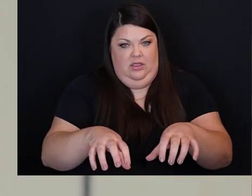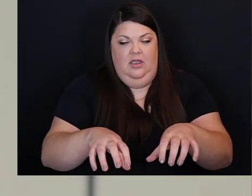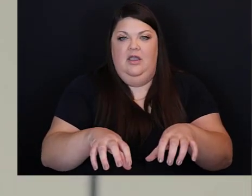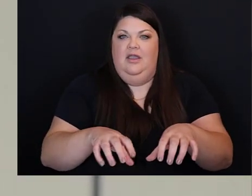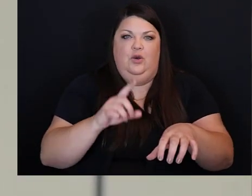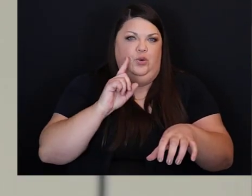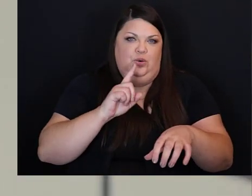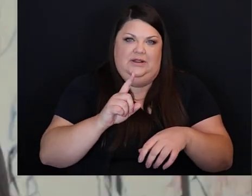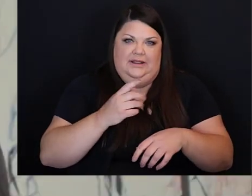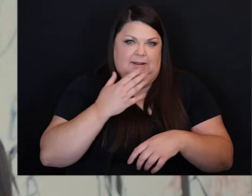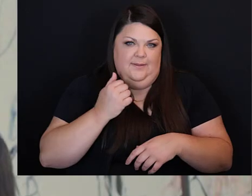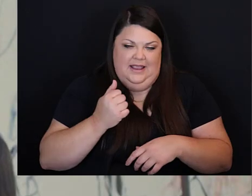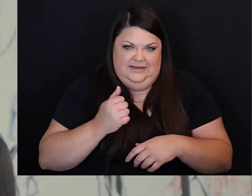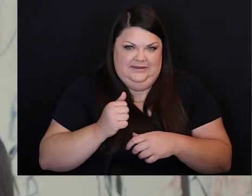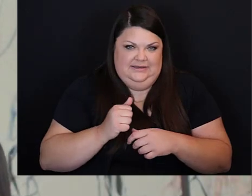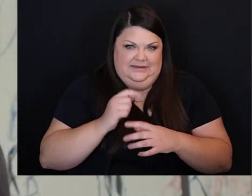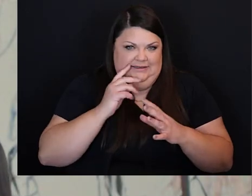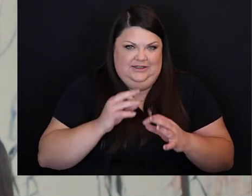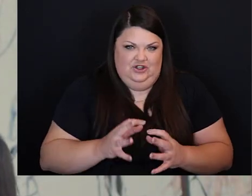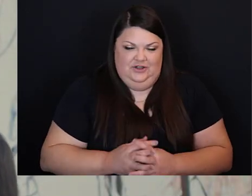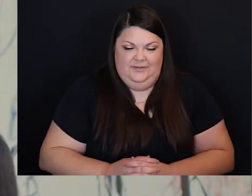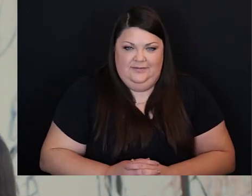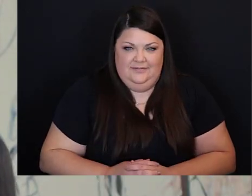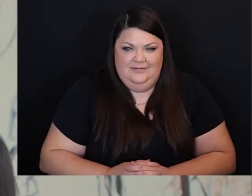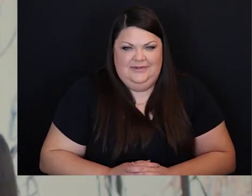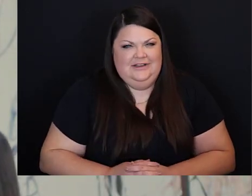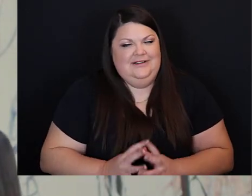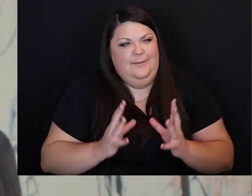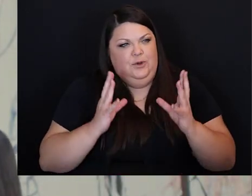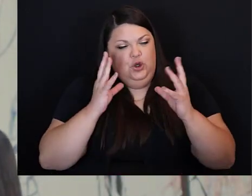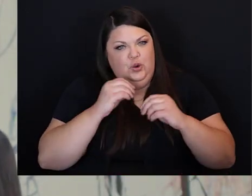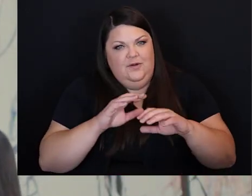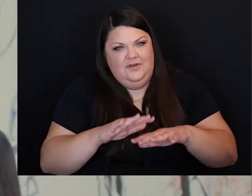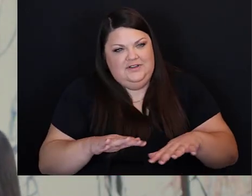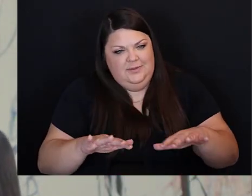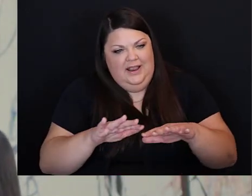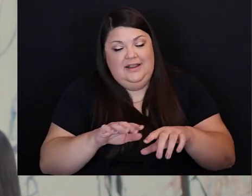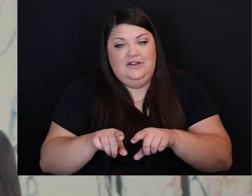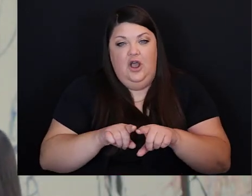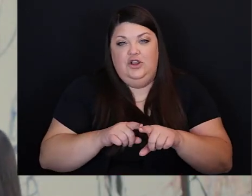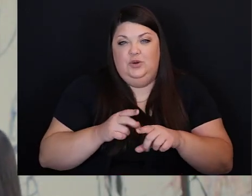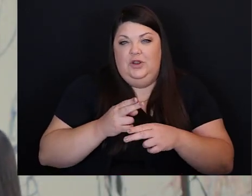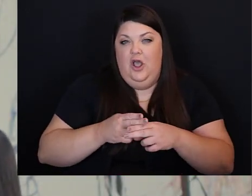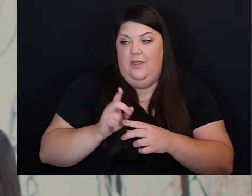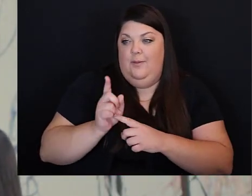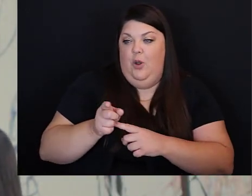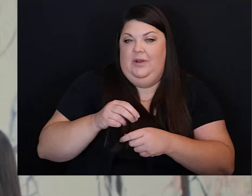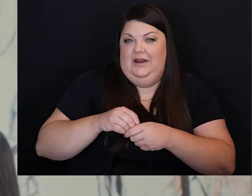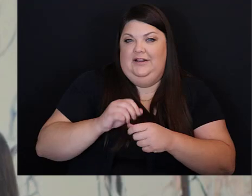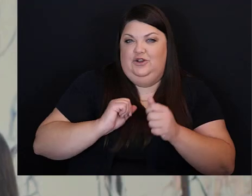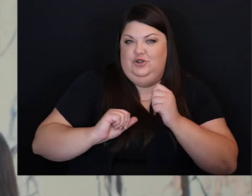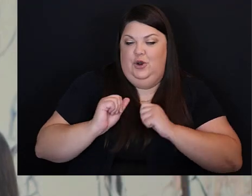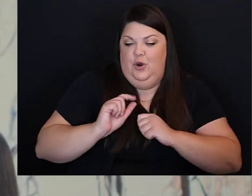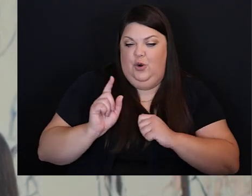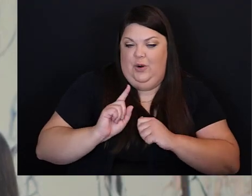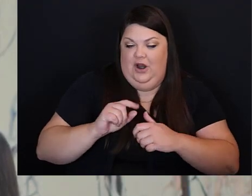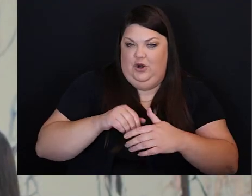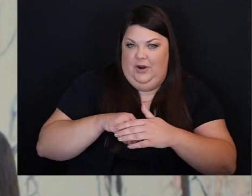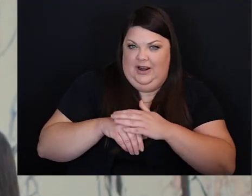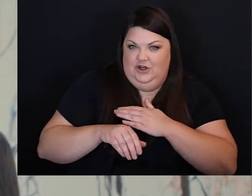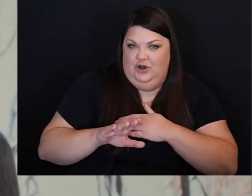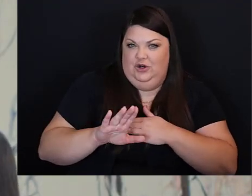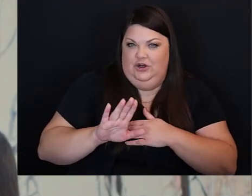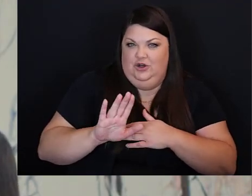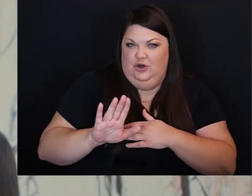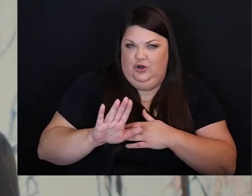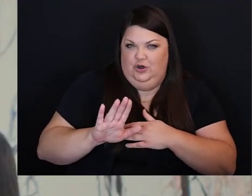the best decision. It's such a beautiful space. We also like to call it the moment in the show where you're entering